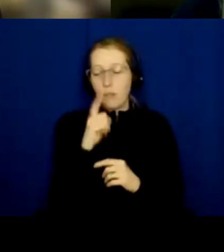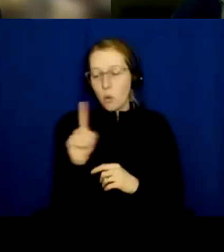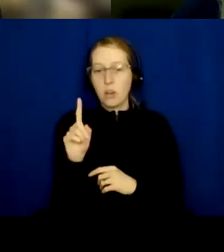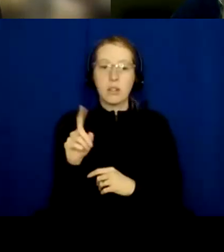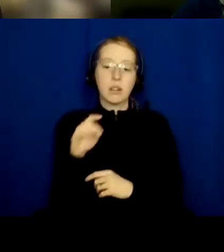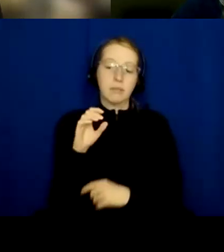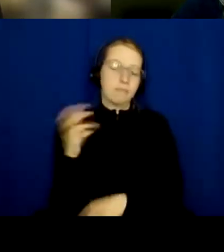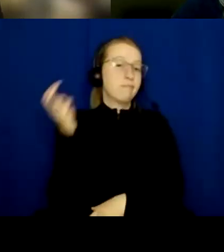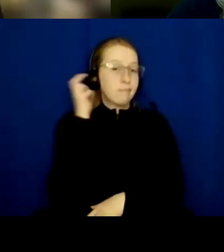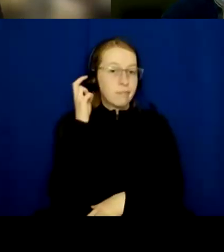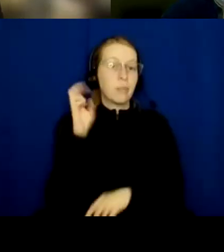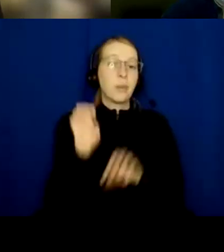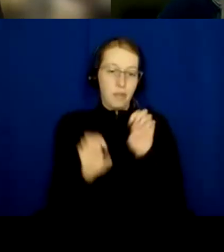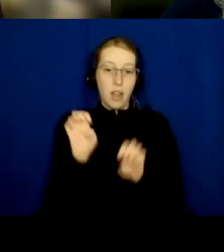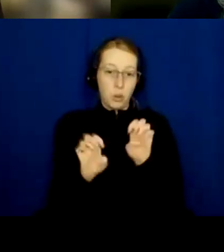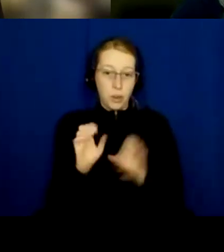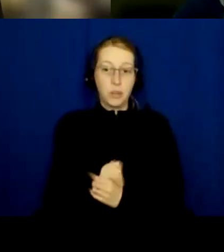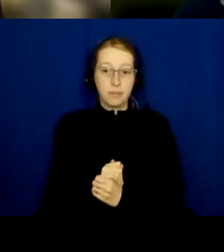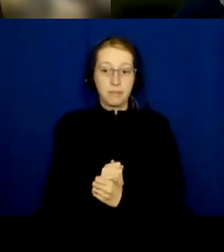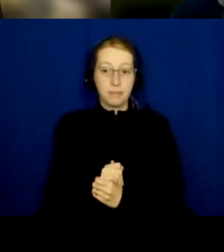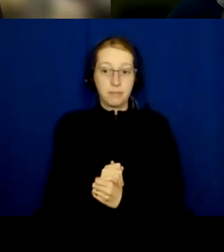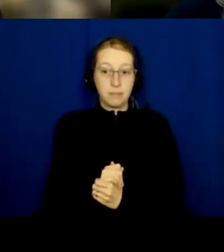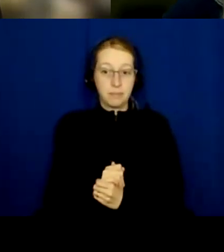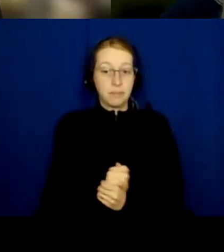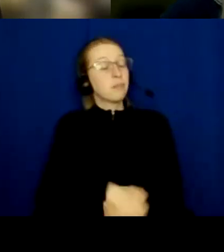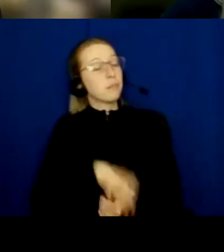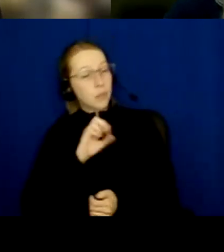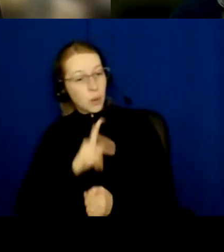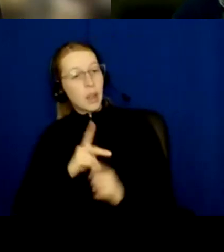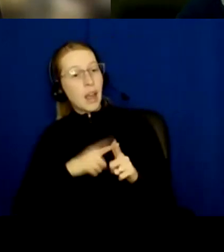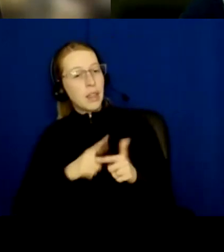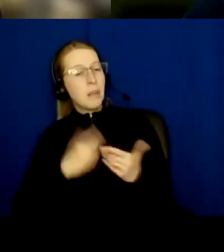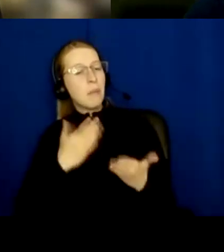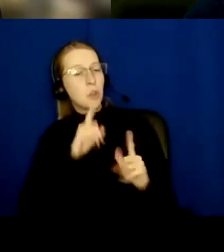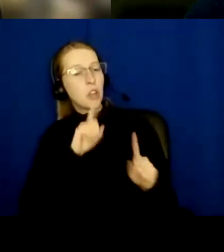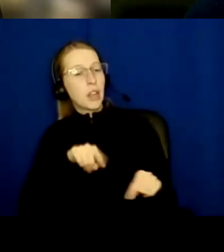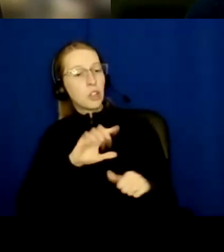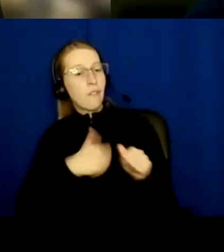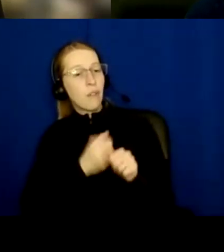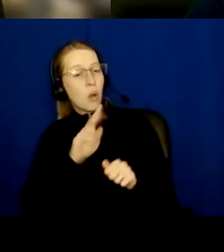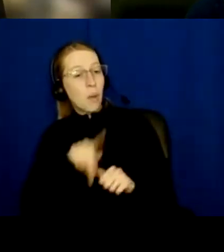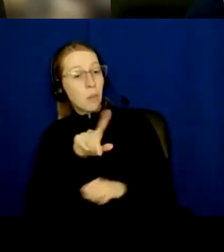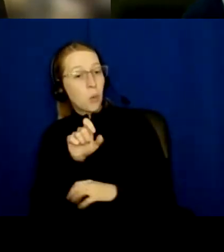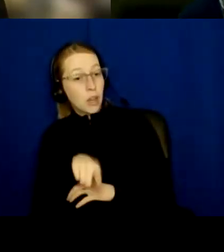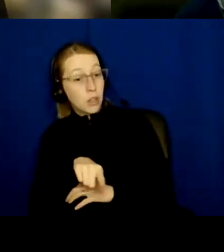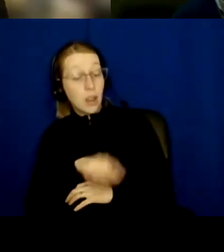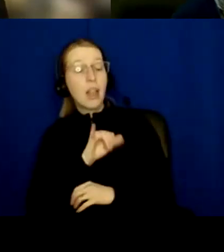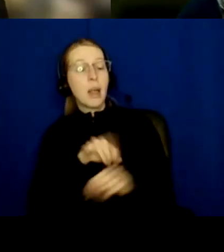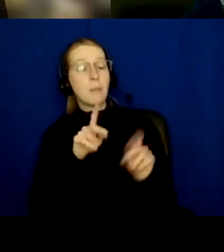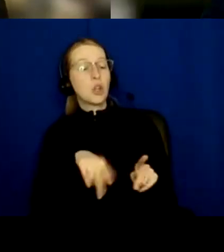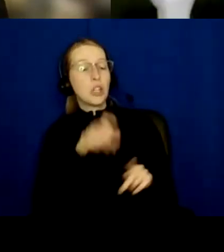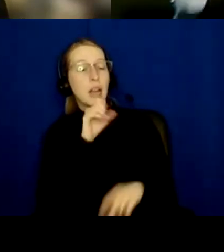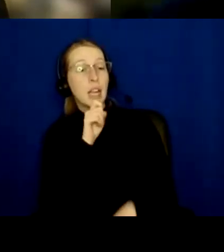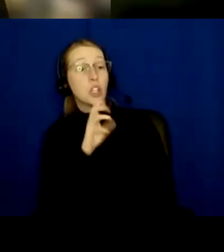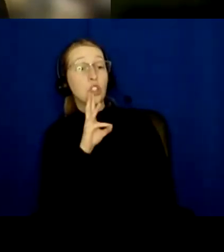there. And I would just answer the follow-up question. This person is 62. Is